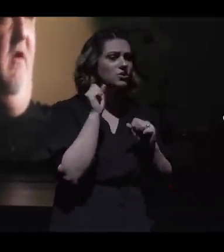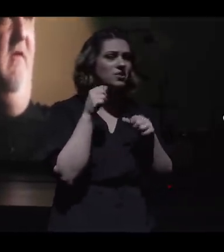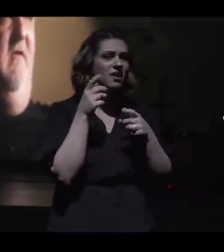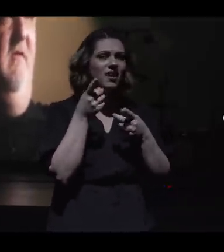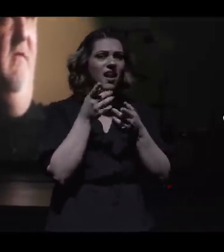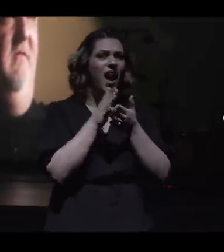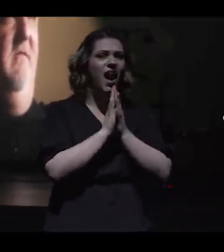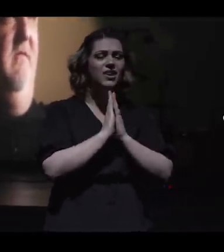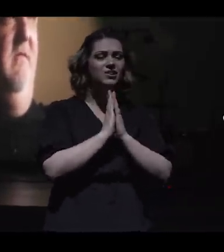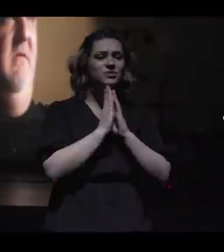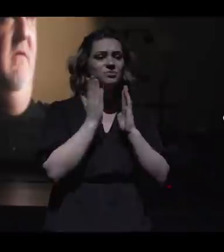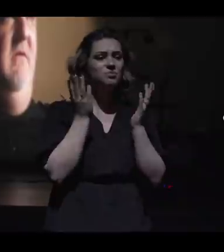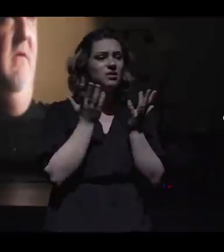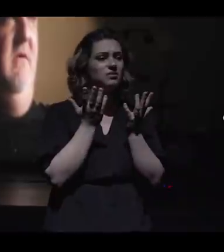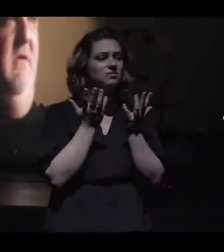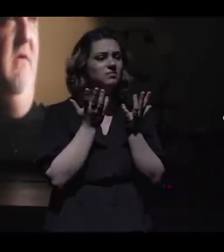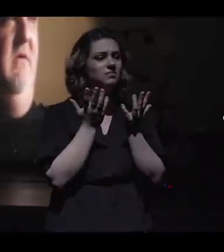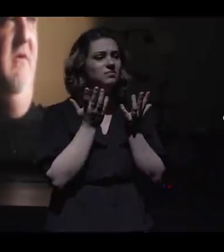myself was,